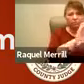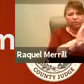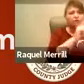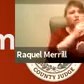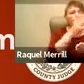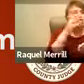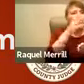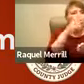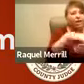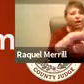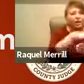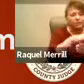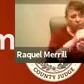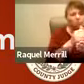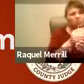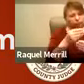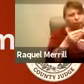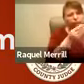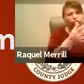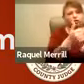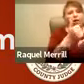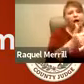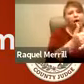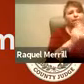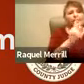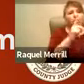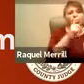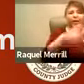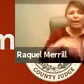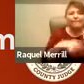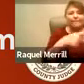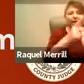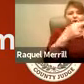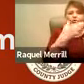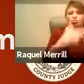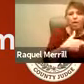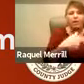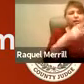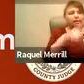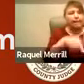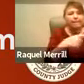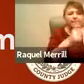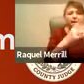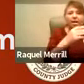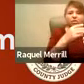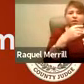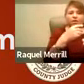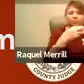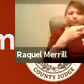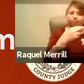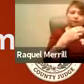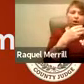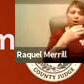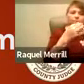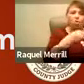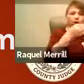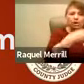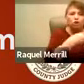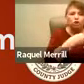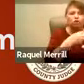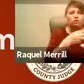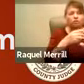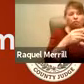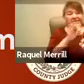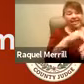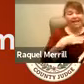areas to help people that couldn't pay their rent or couldn't pay their mortgage payments. Those applications are